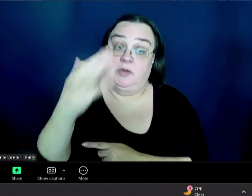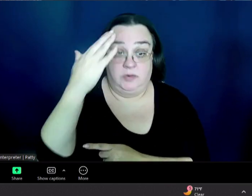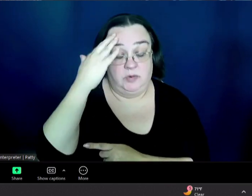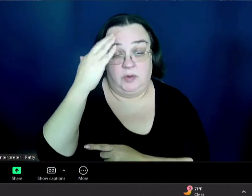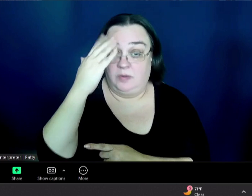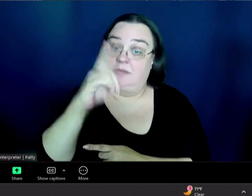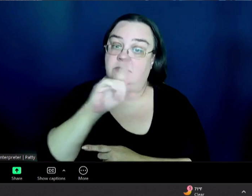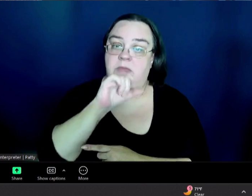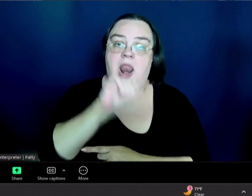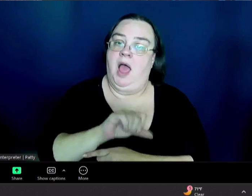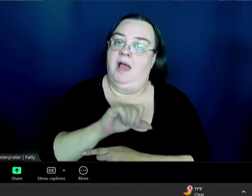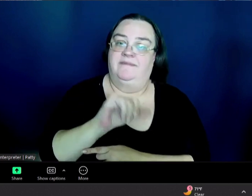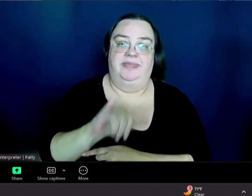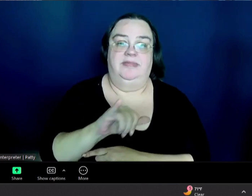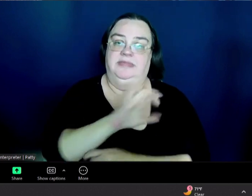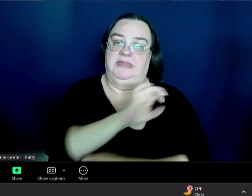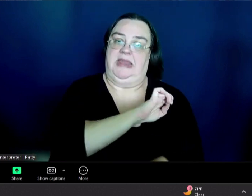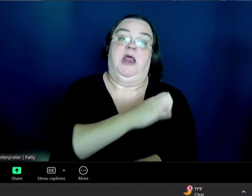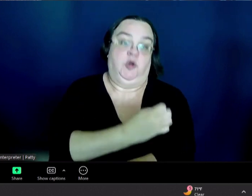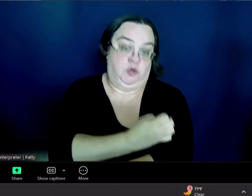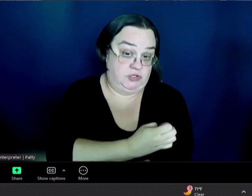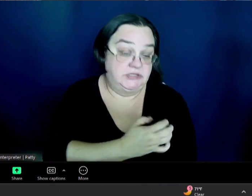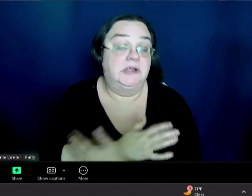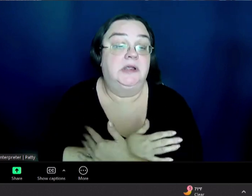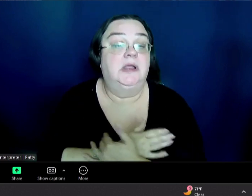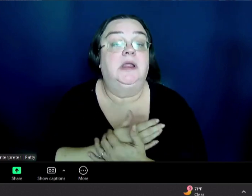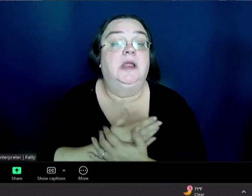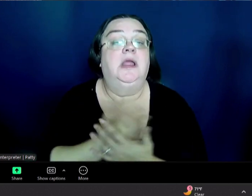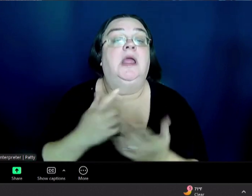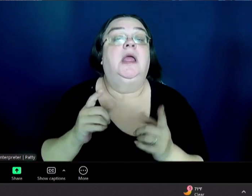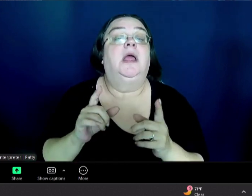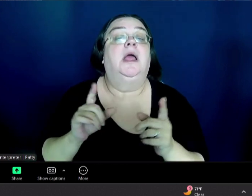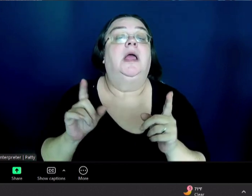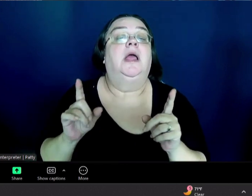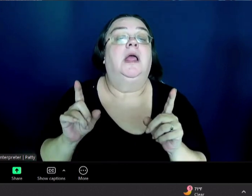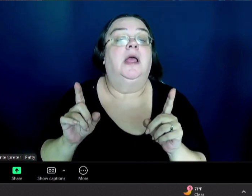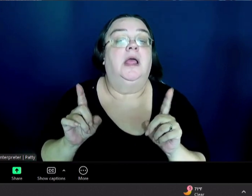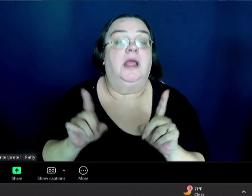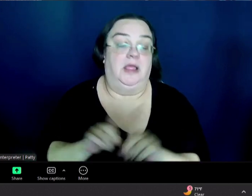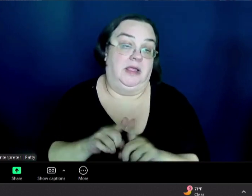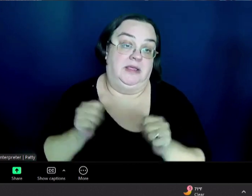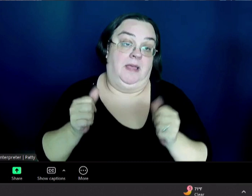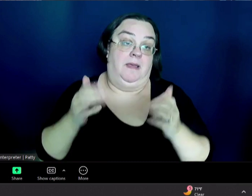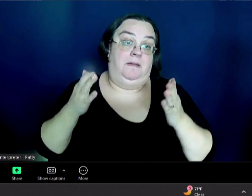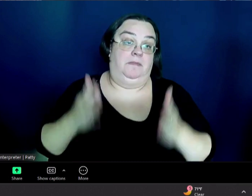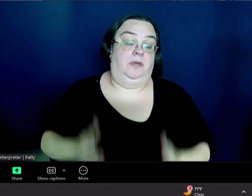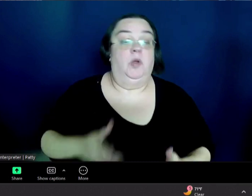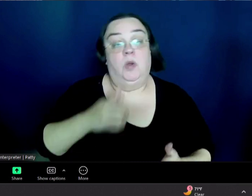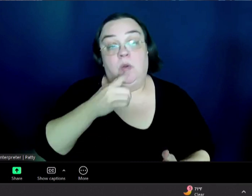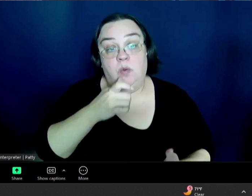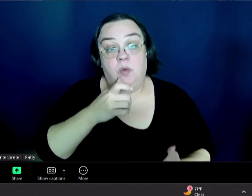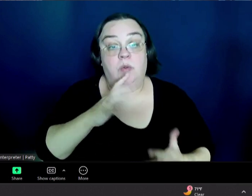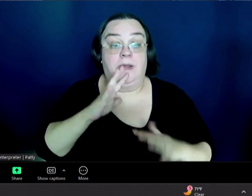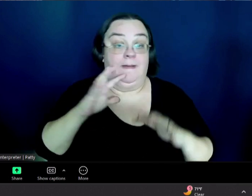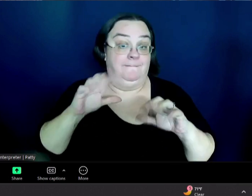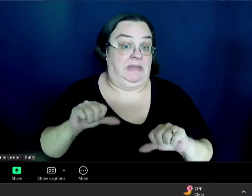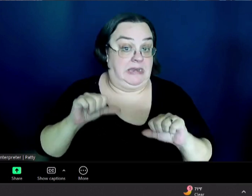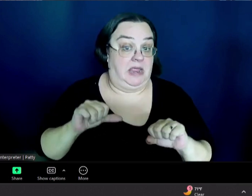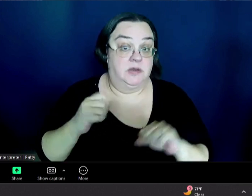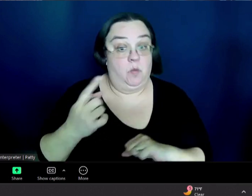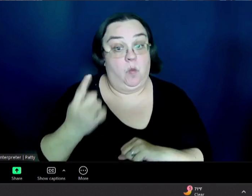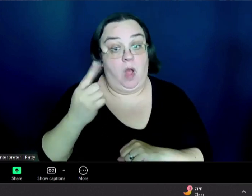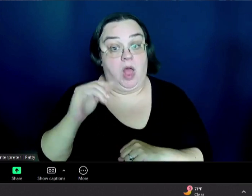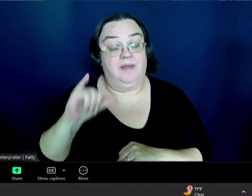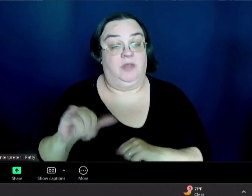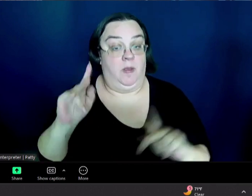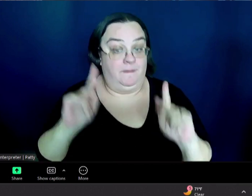energy. As someone who is, you know, could potentially be one of those people who have